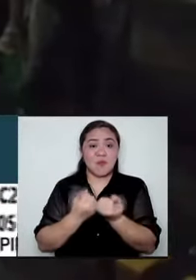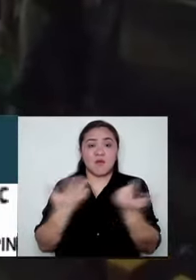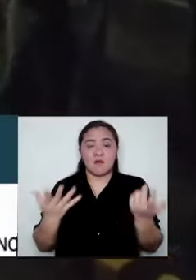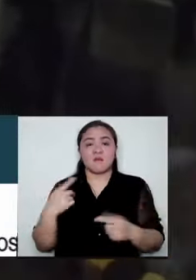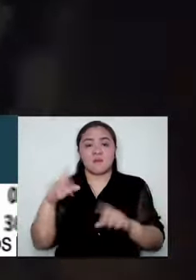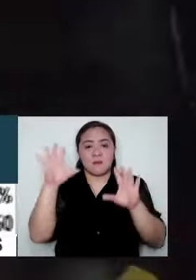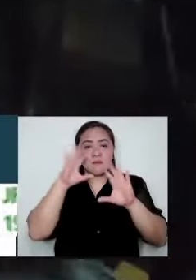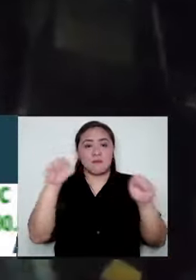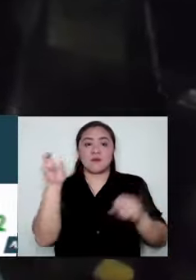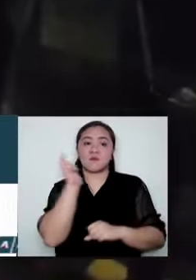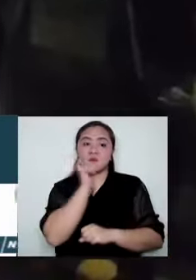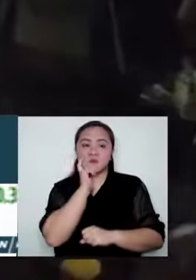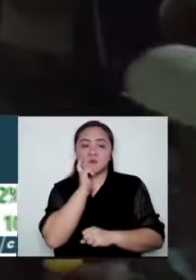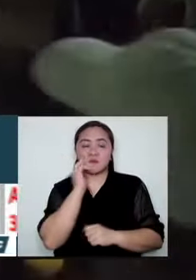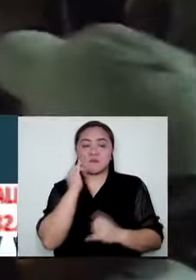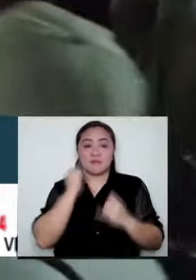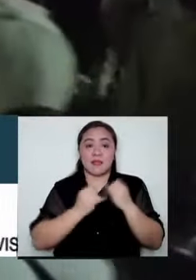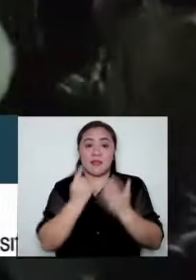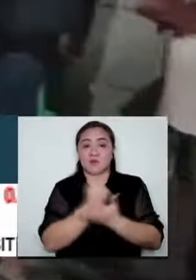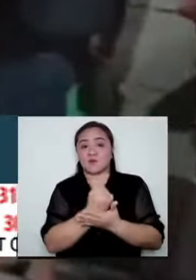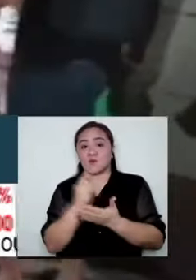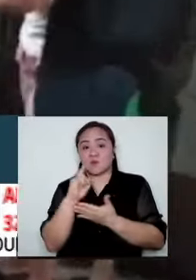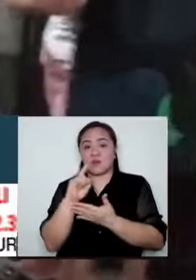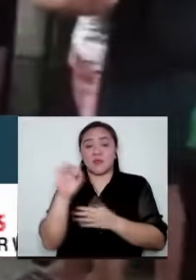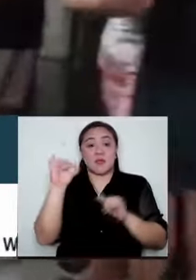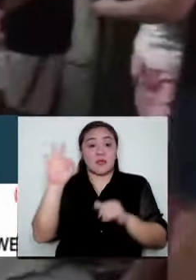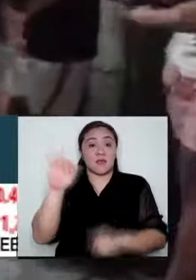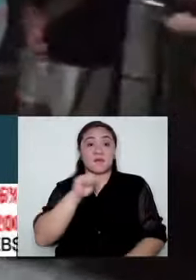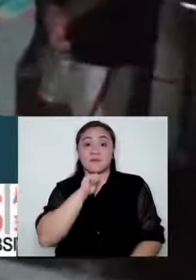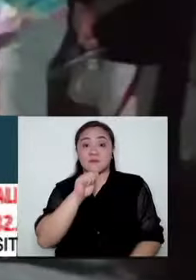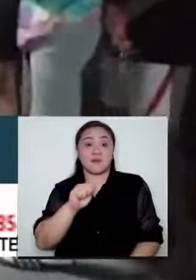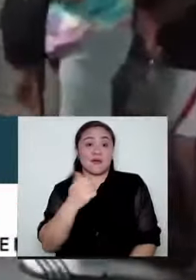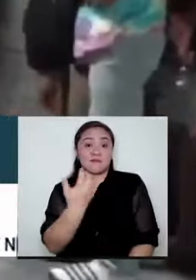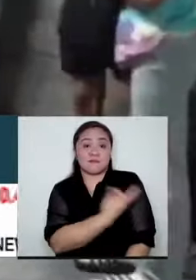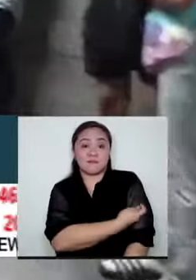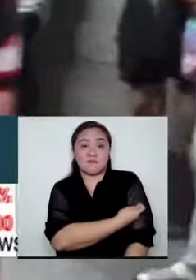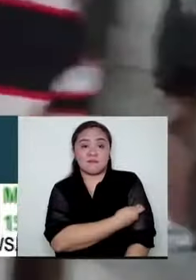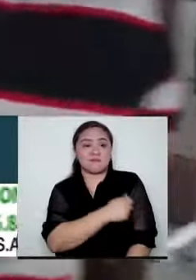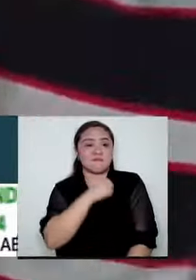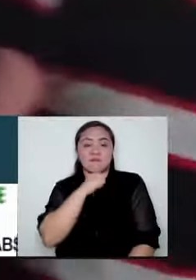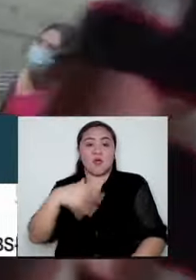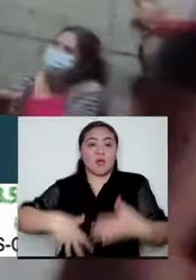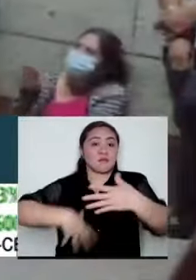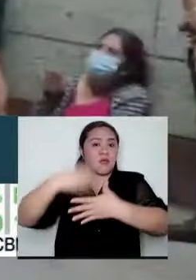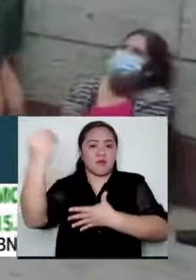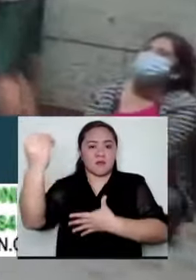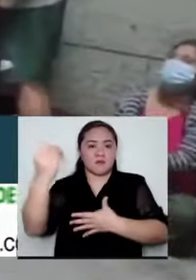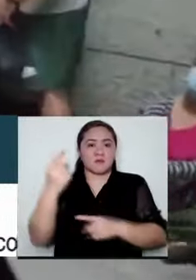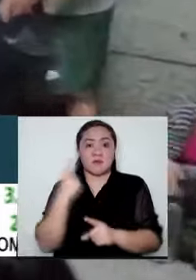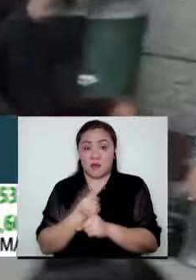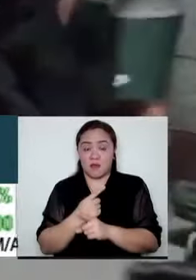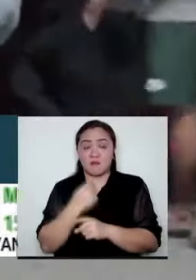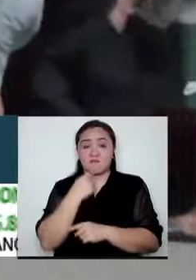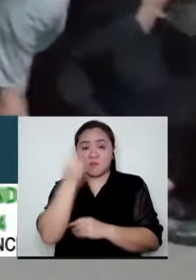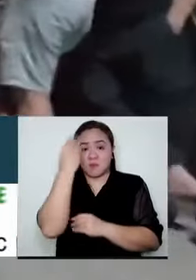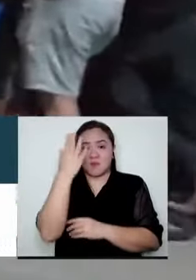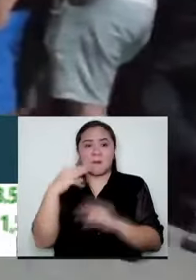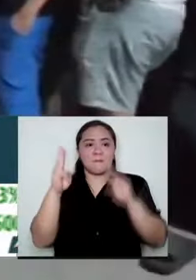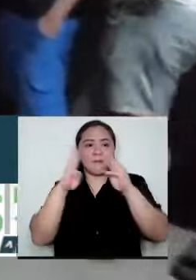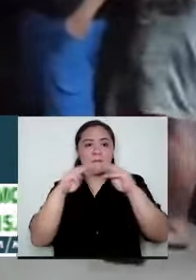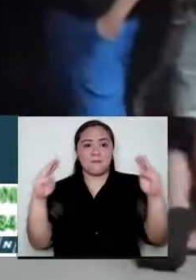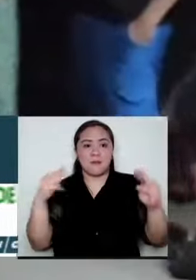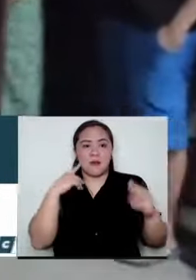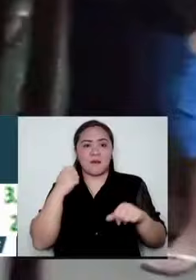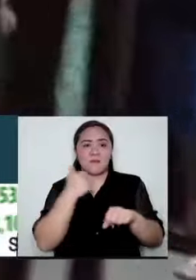Rodrigo Duterte who said last week, unvaccinated individuals will not be allowed to go out. But Malacanang blamed the chaos on